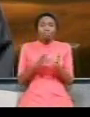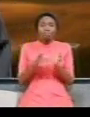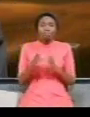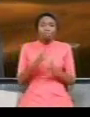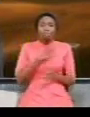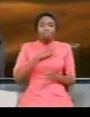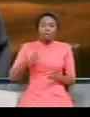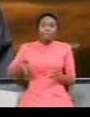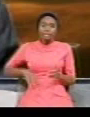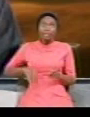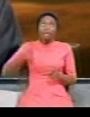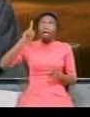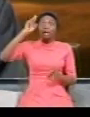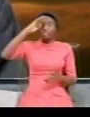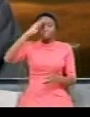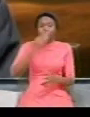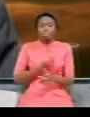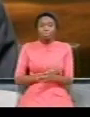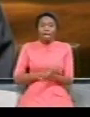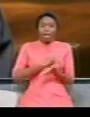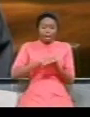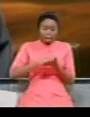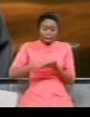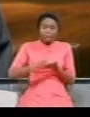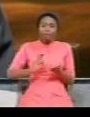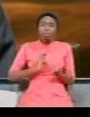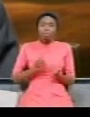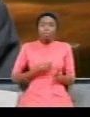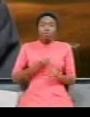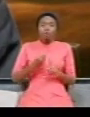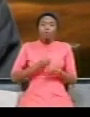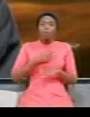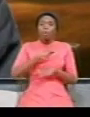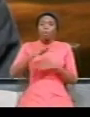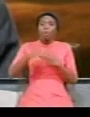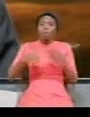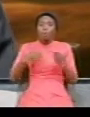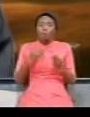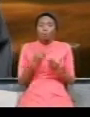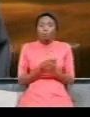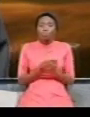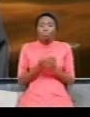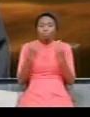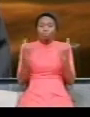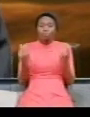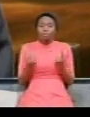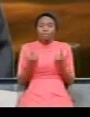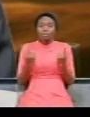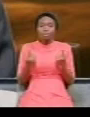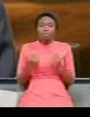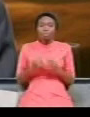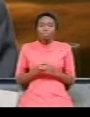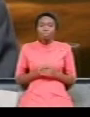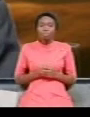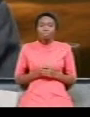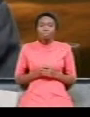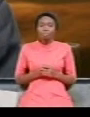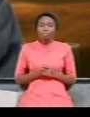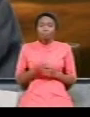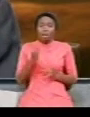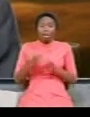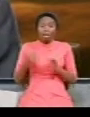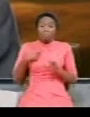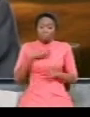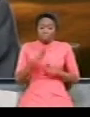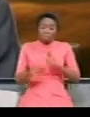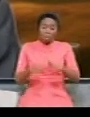Jesus Christ, his Son, cleanseth us from all sin. If we walk